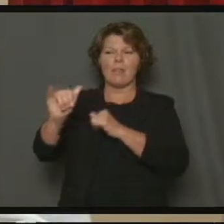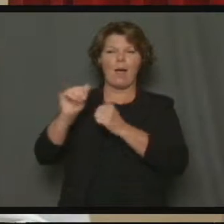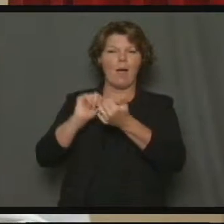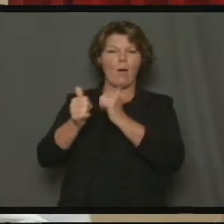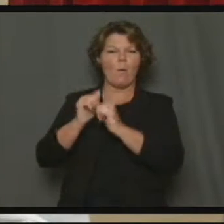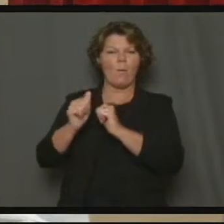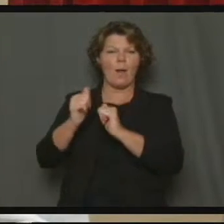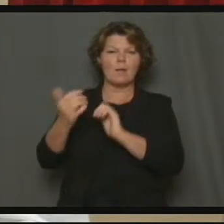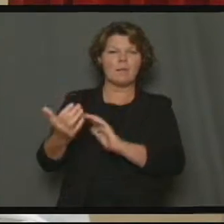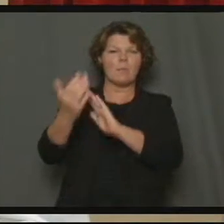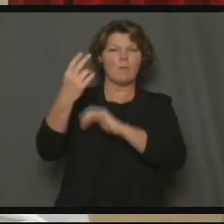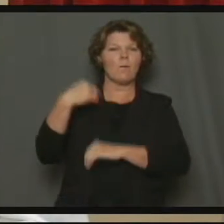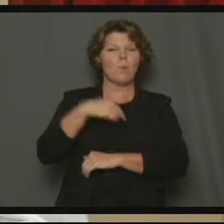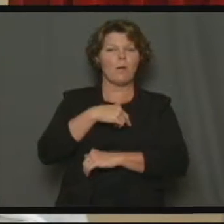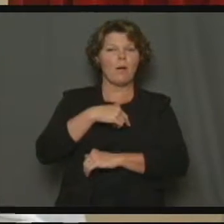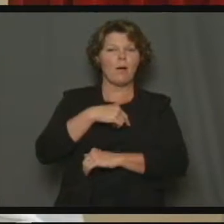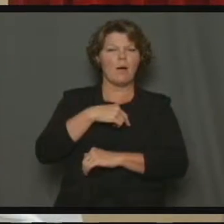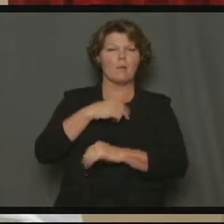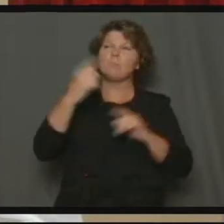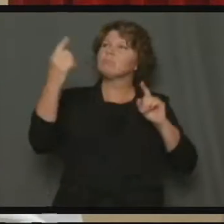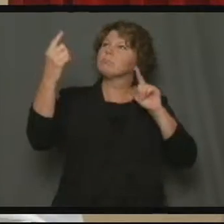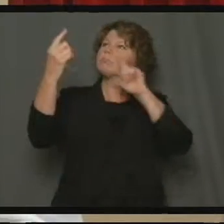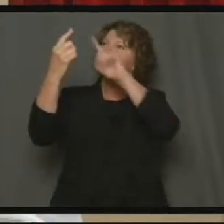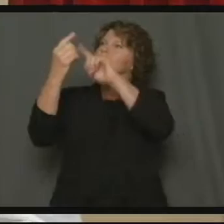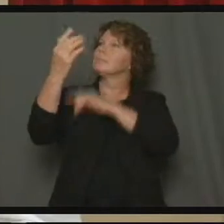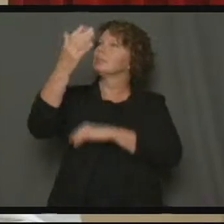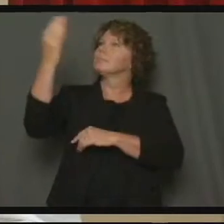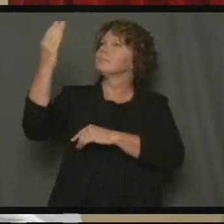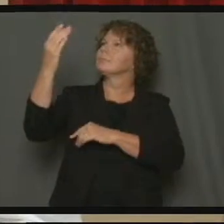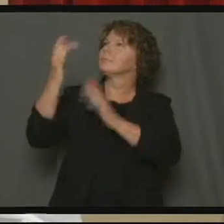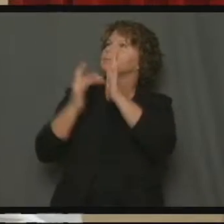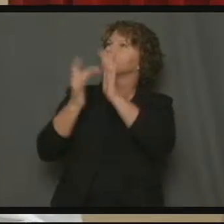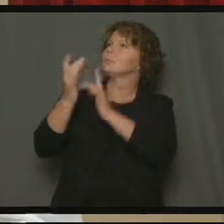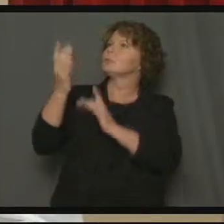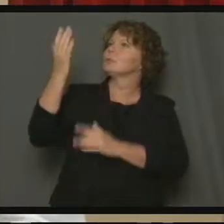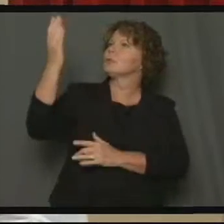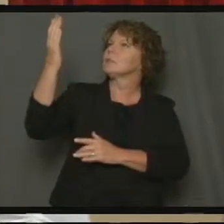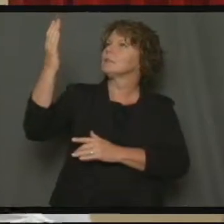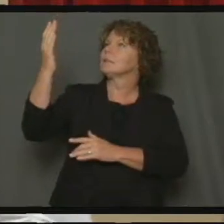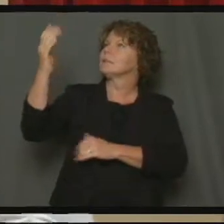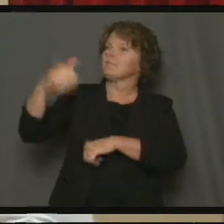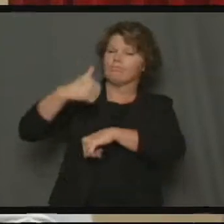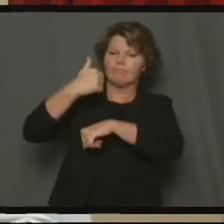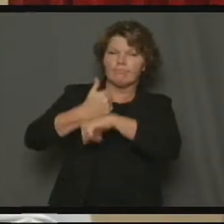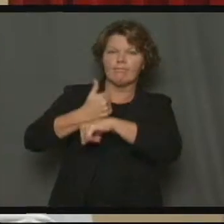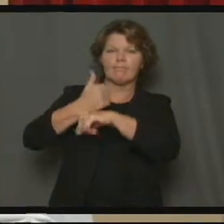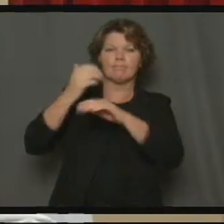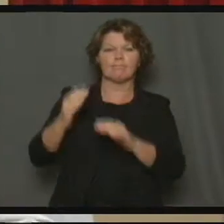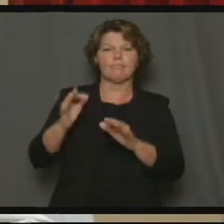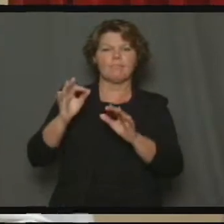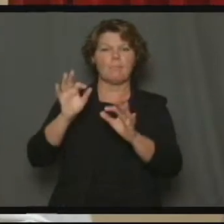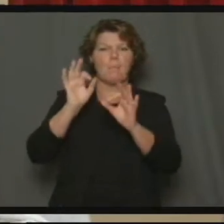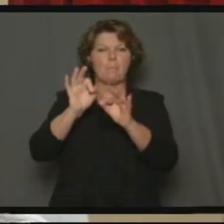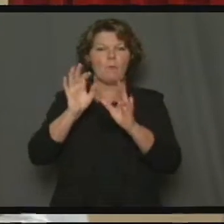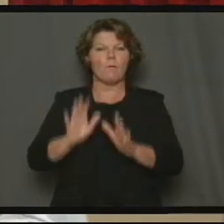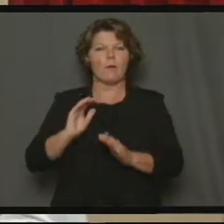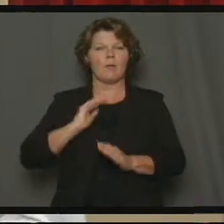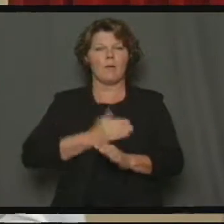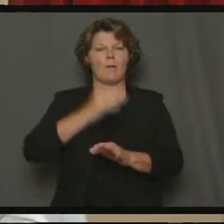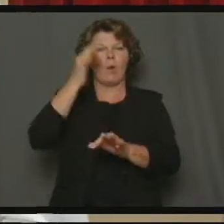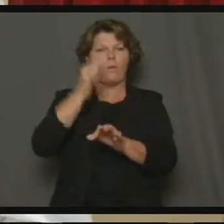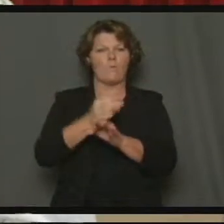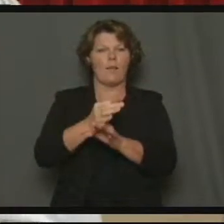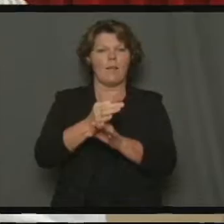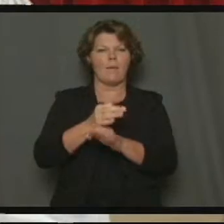set before us, looking to Jesus, the founder and perfecter of our faith,